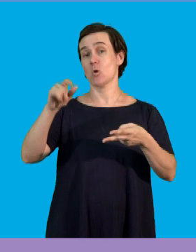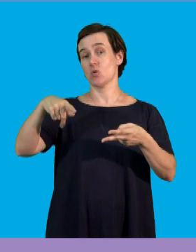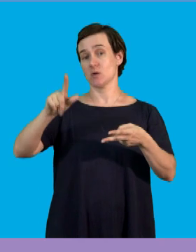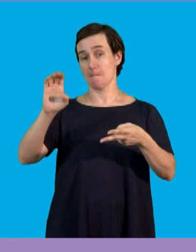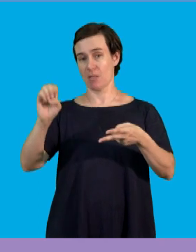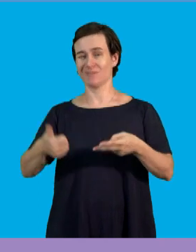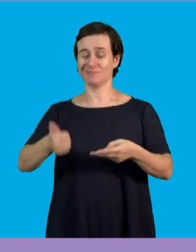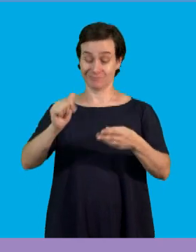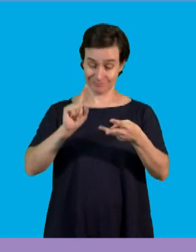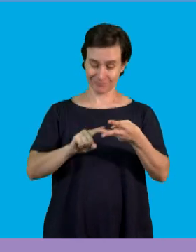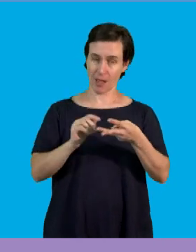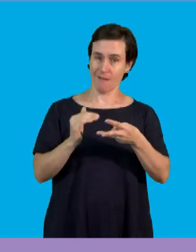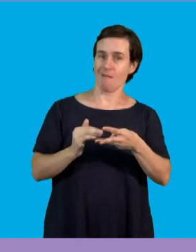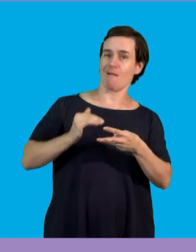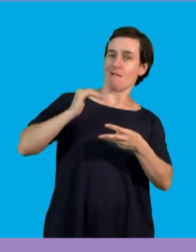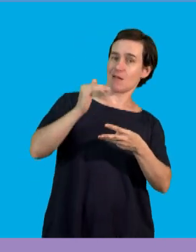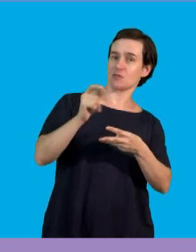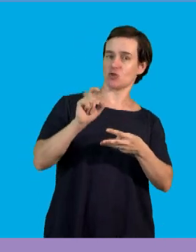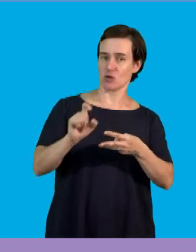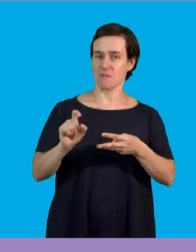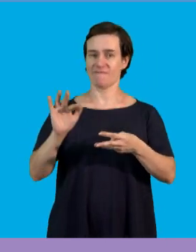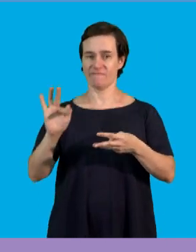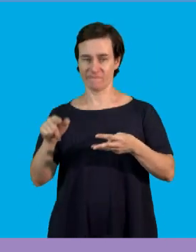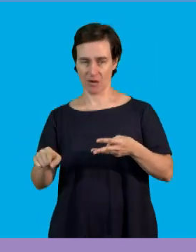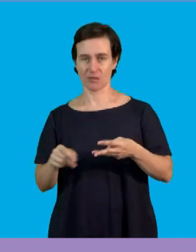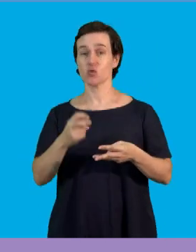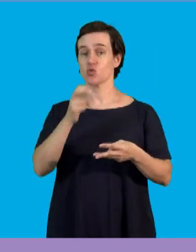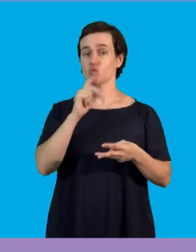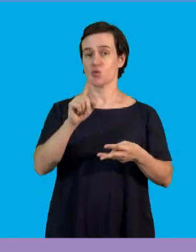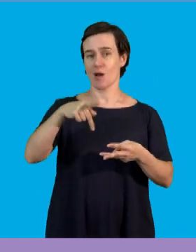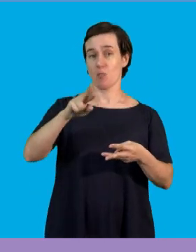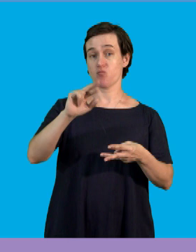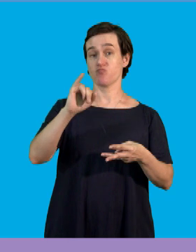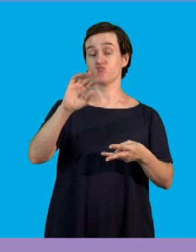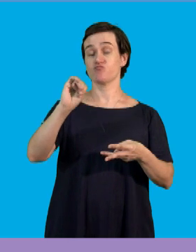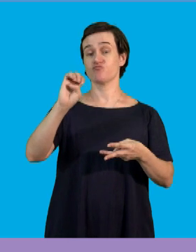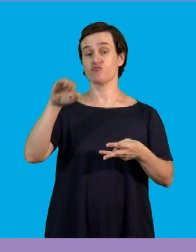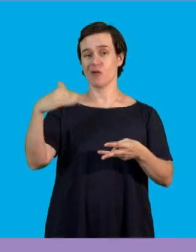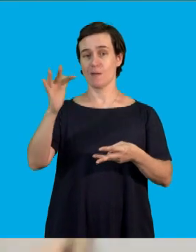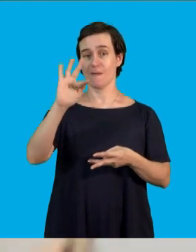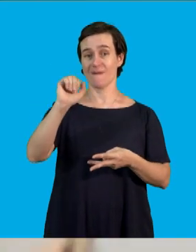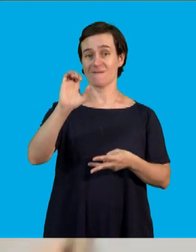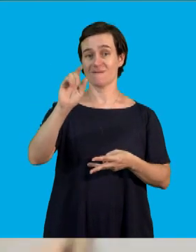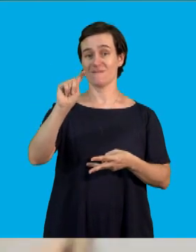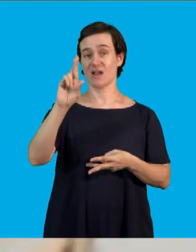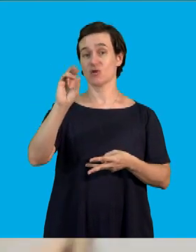we are also going to look at the highest common factor, and we're going to do that using prime